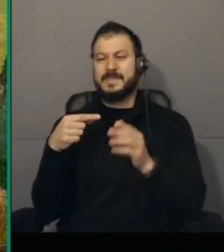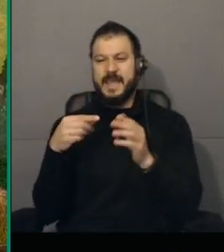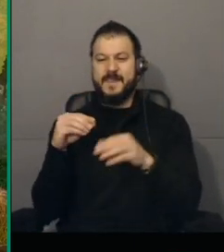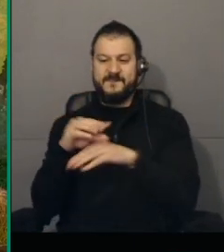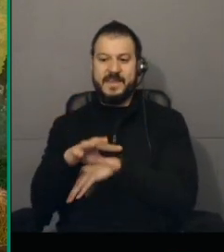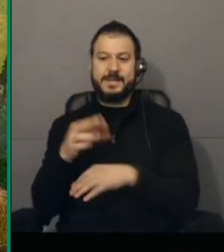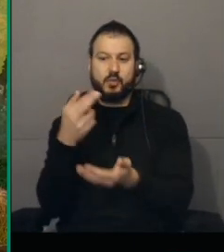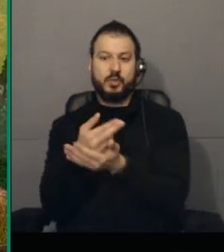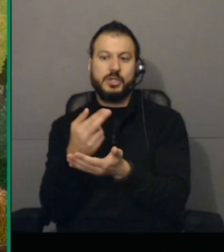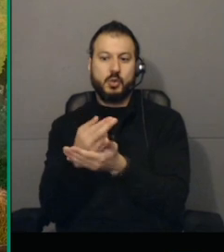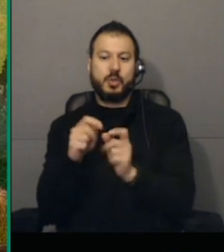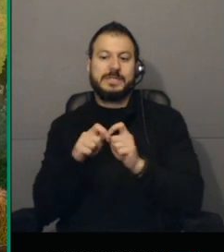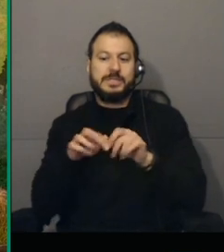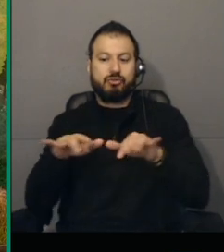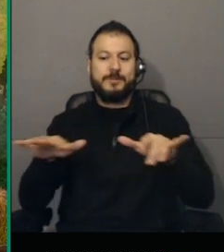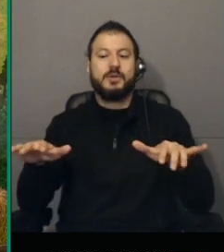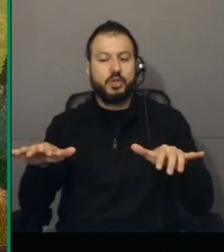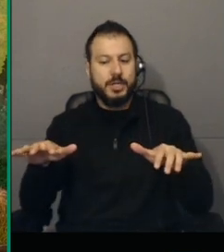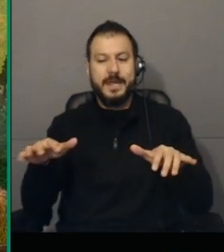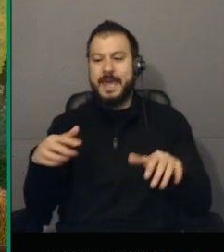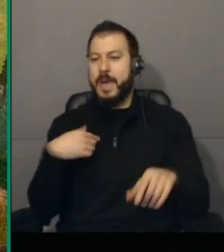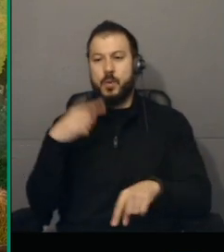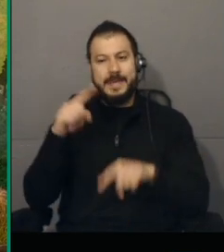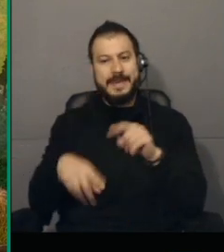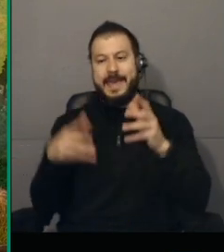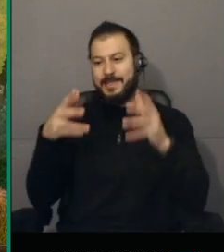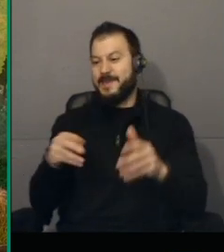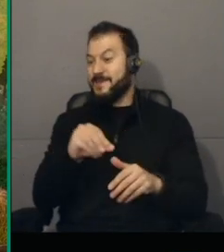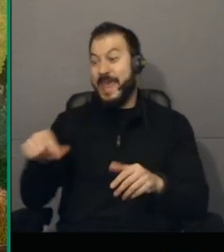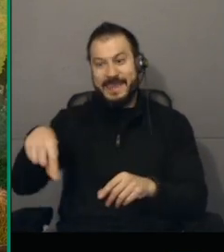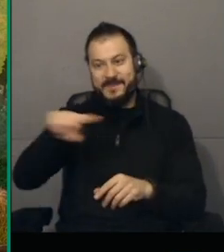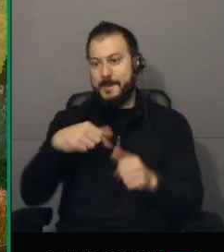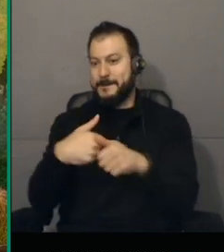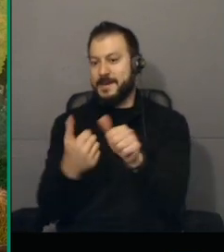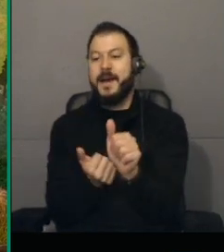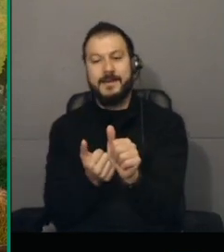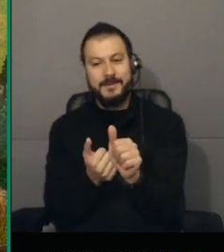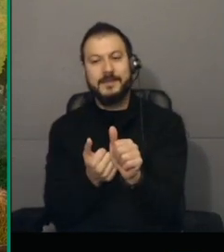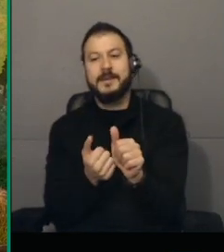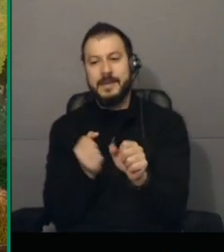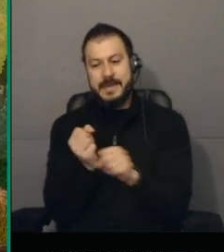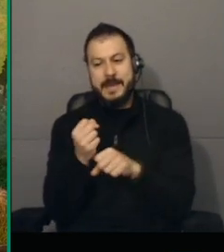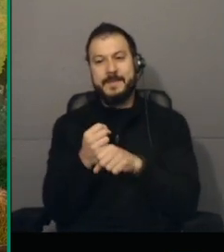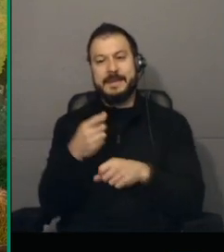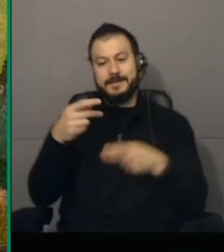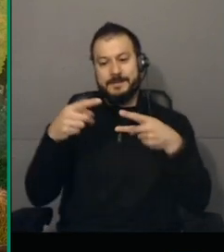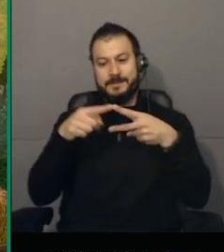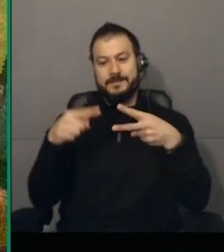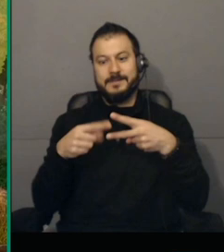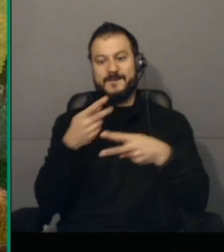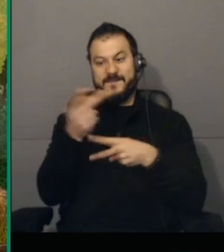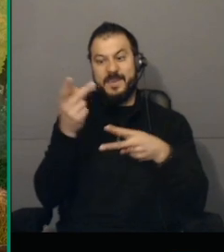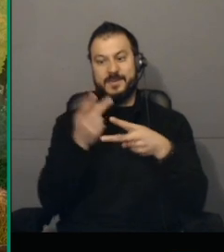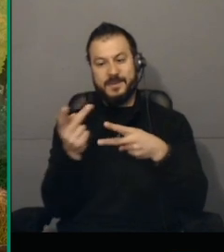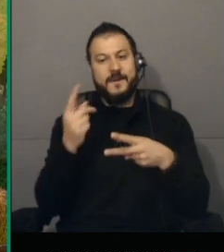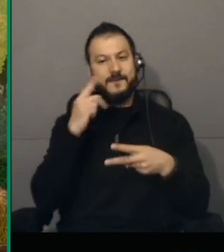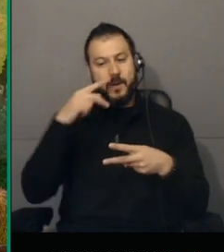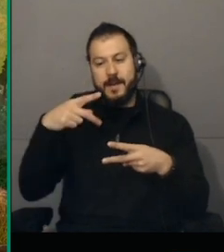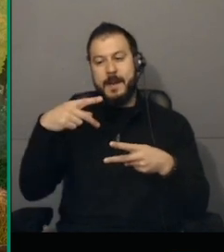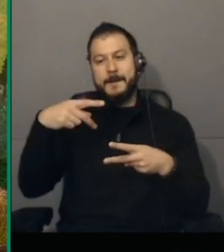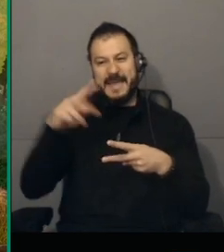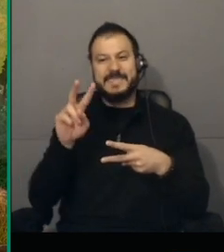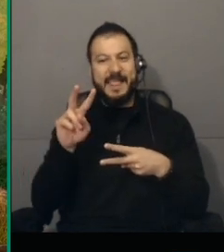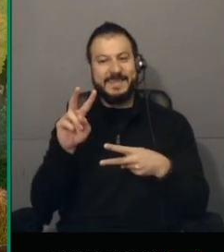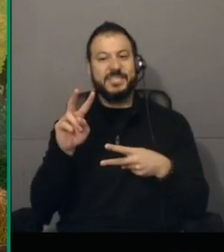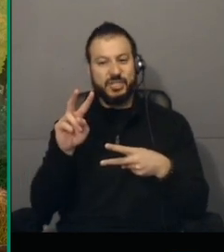resource distribution, and we can't really leave any of them behind. That makes both of these resource failure states prime territory for passive validation,